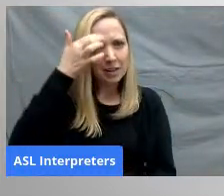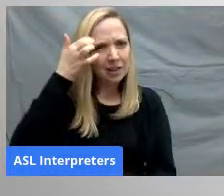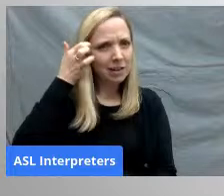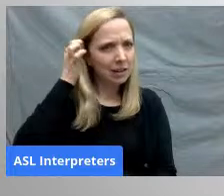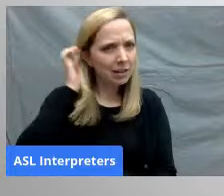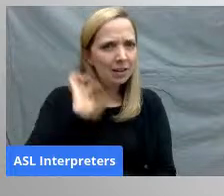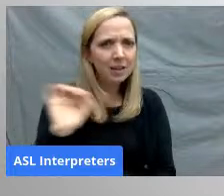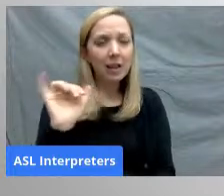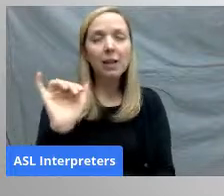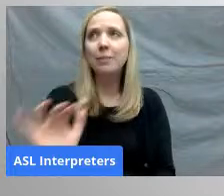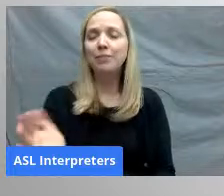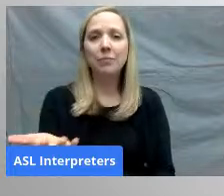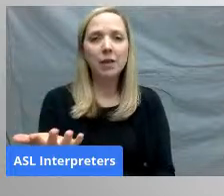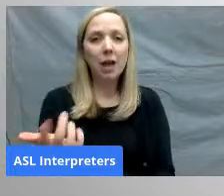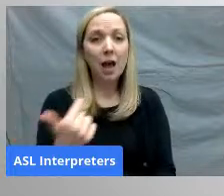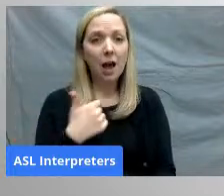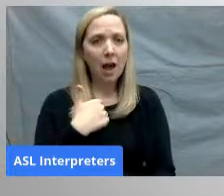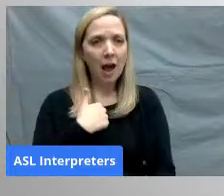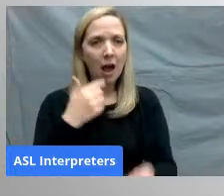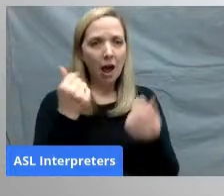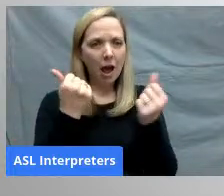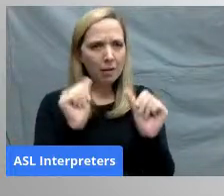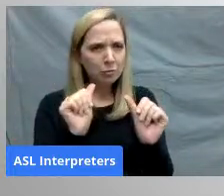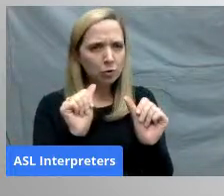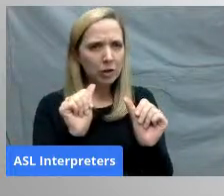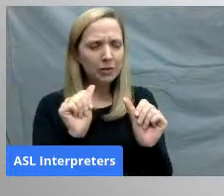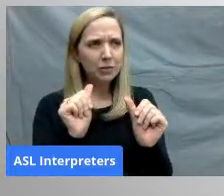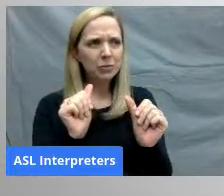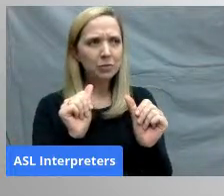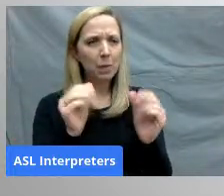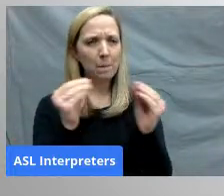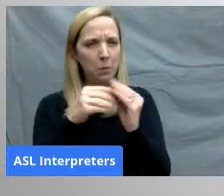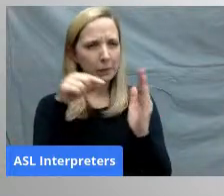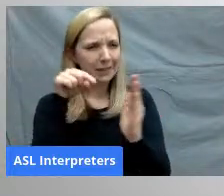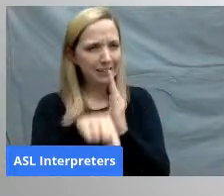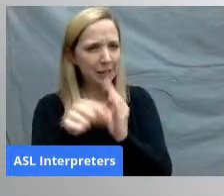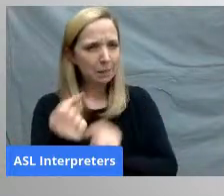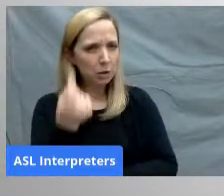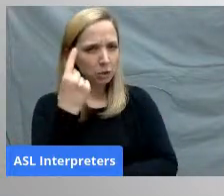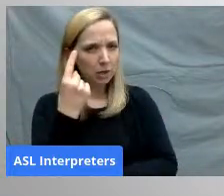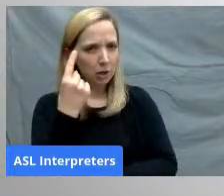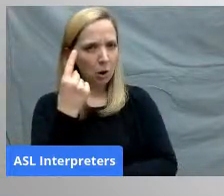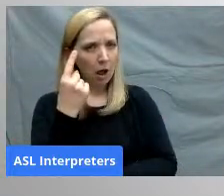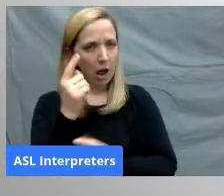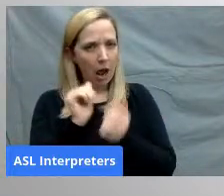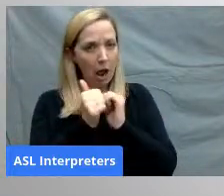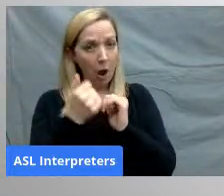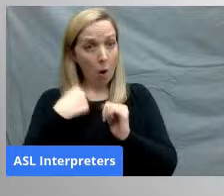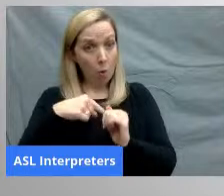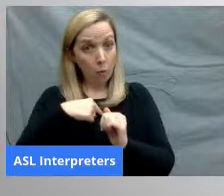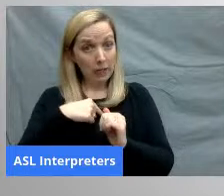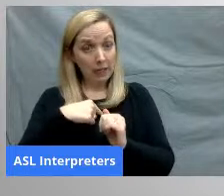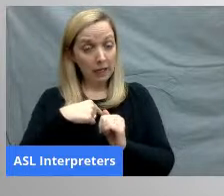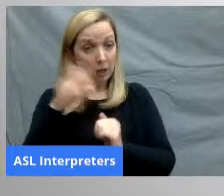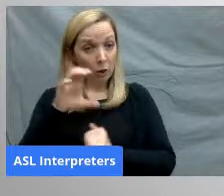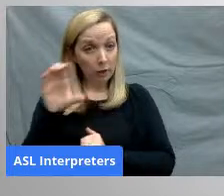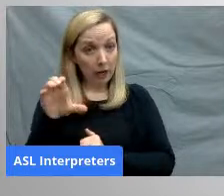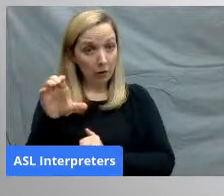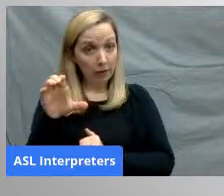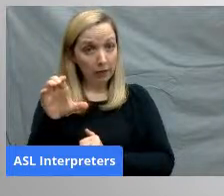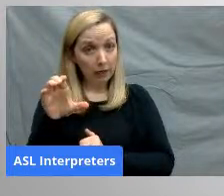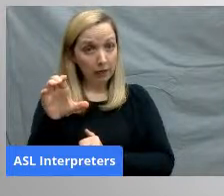Like what, I'm trying to get a better understanding of what's different about us in our county, that our